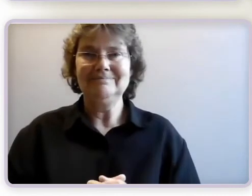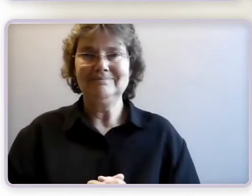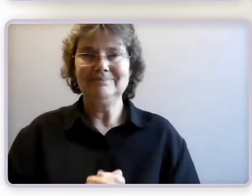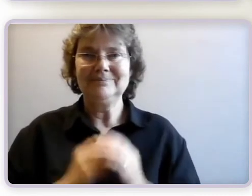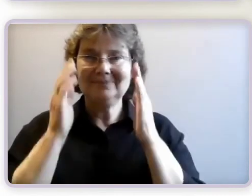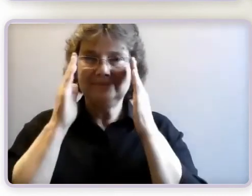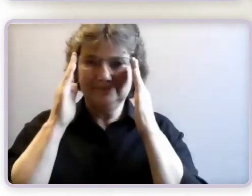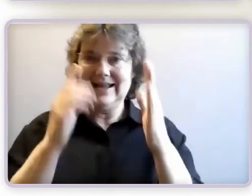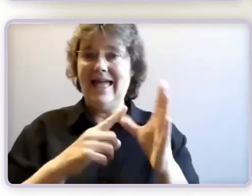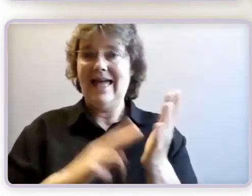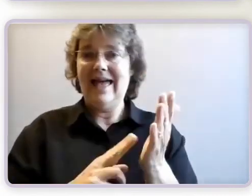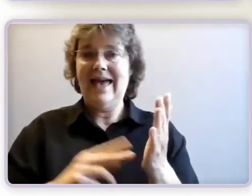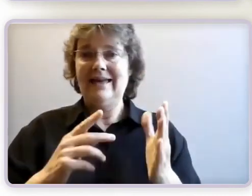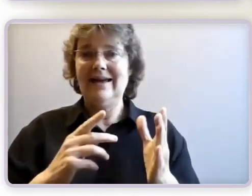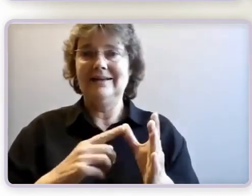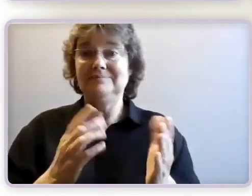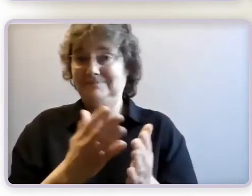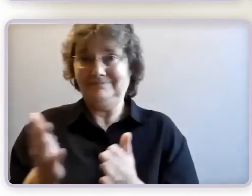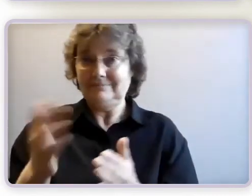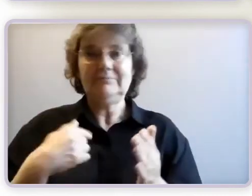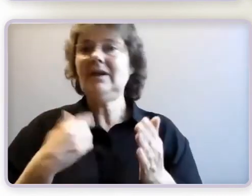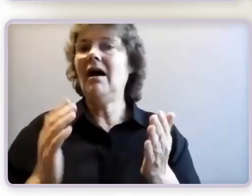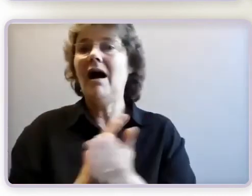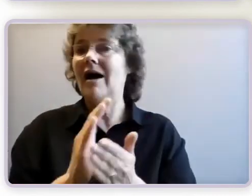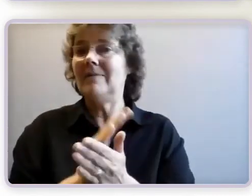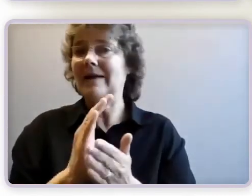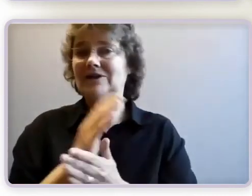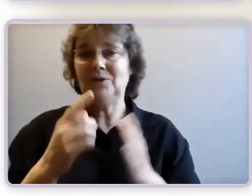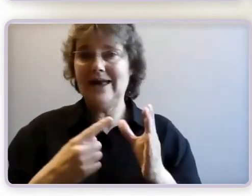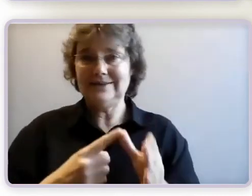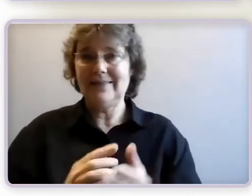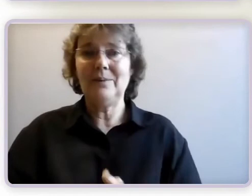Anna? I'm happy to jump in there if you like, Michelle.